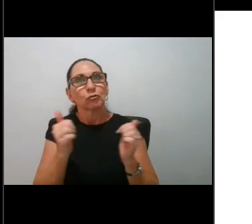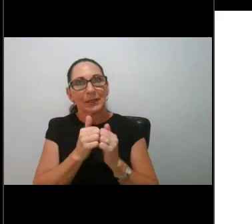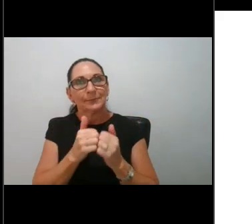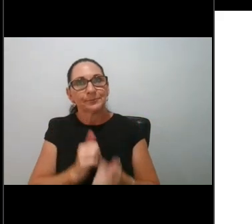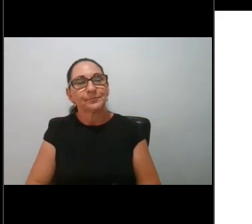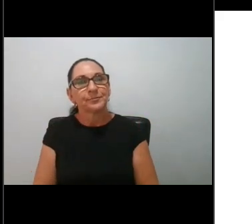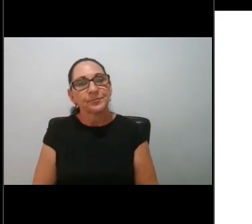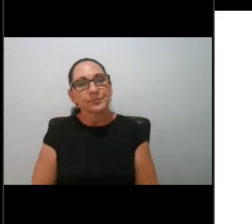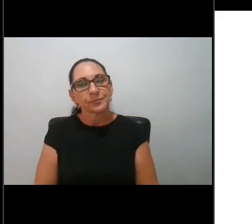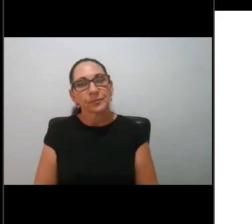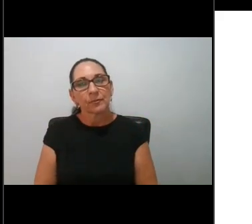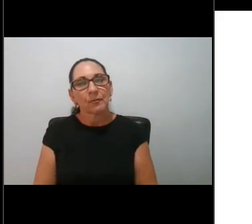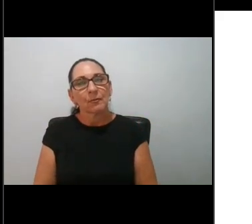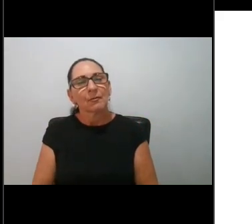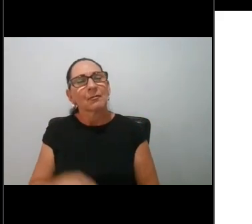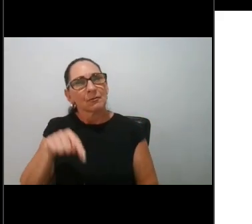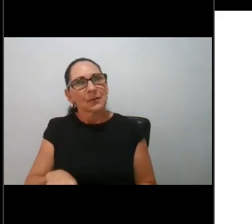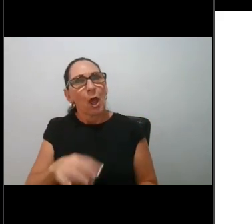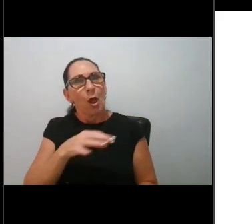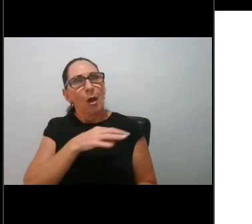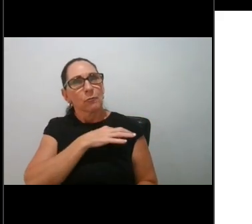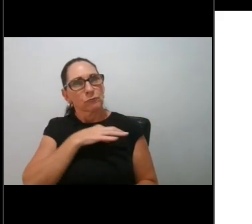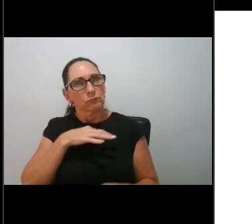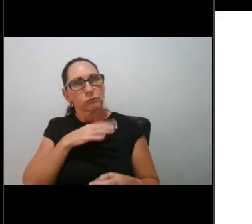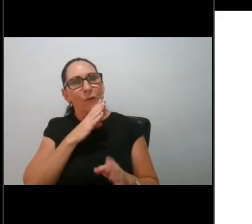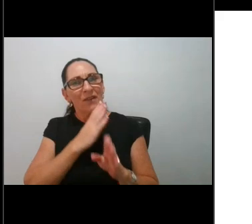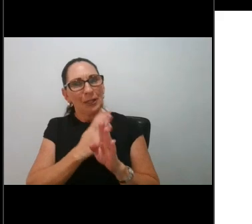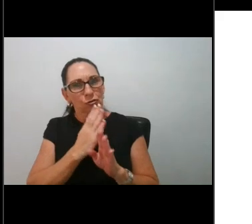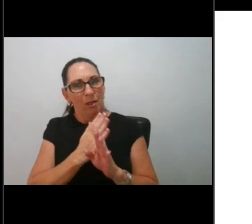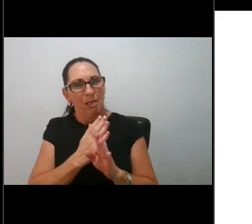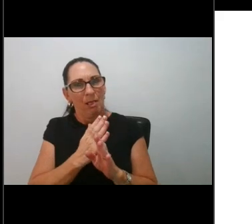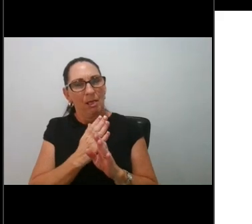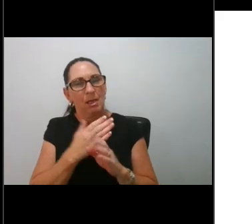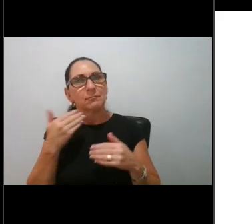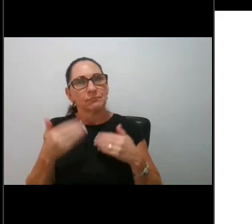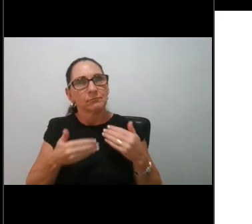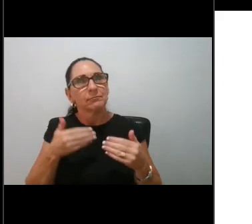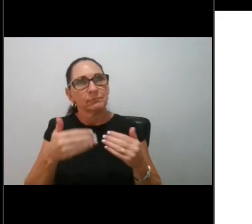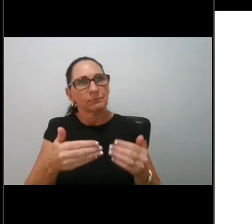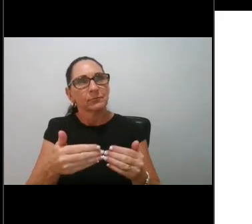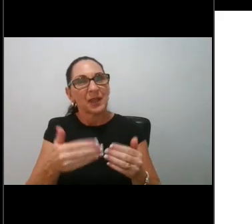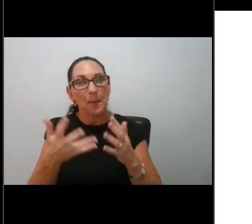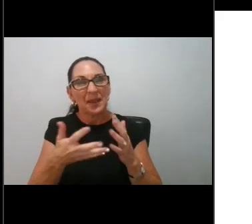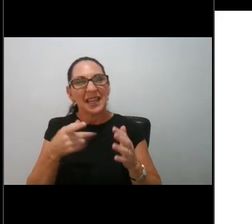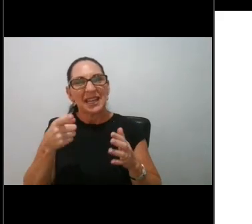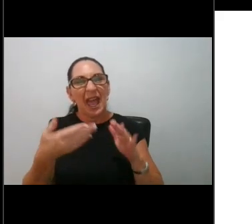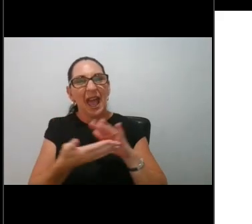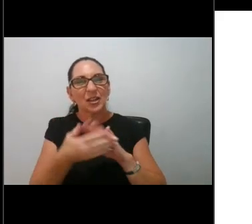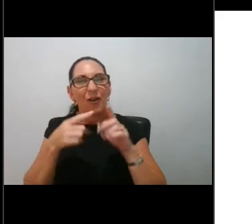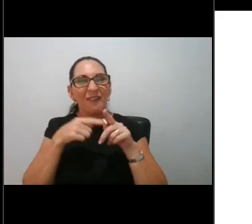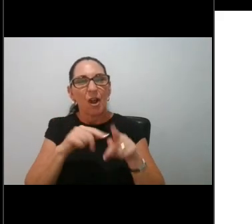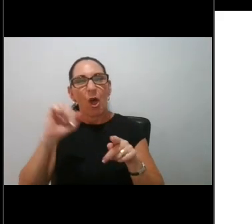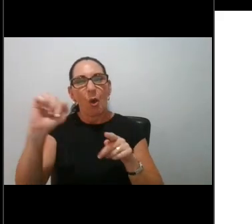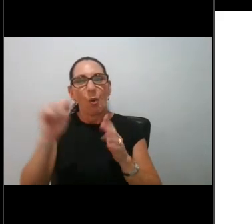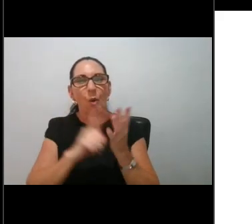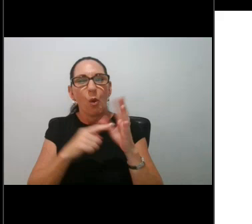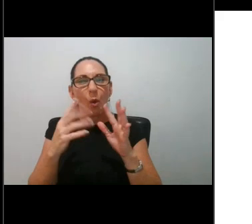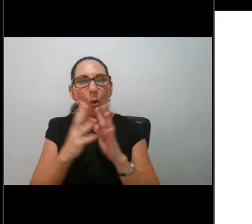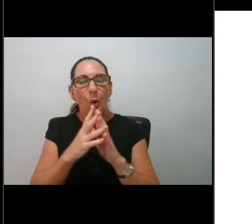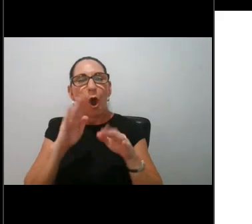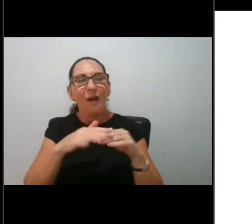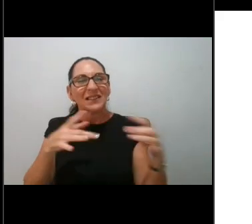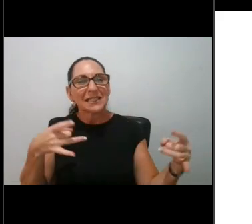It's also a confidential and privileged process. So under the Dispute Resolution Centres Act, all of us who